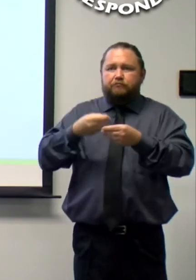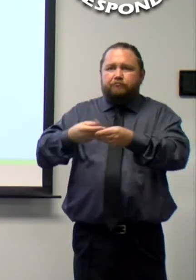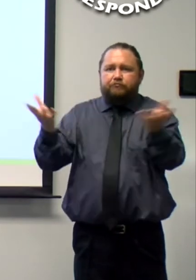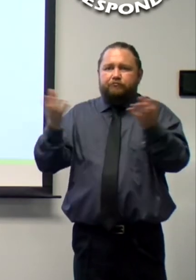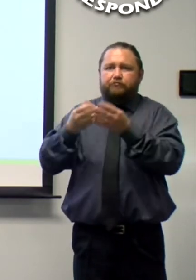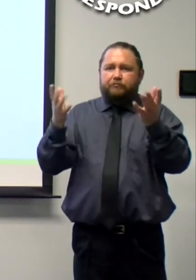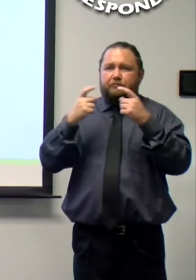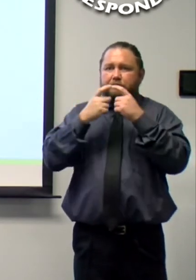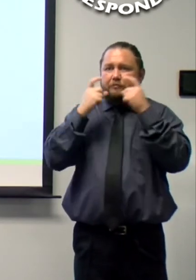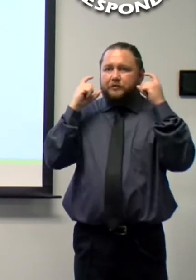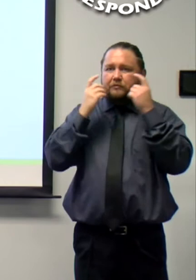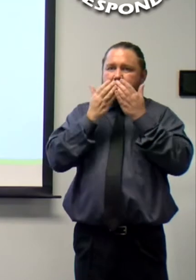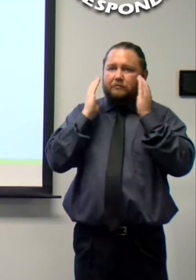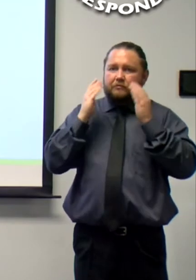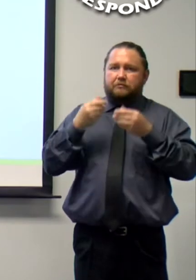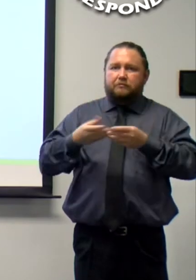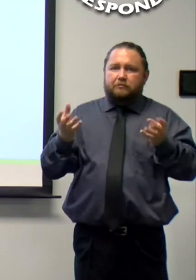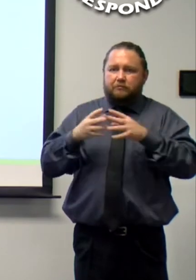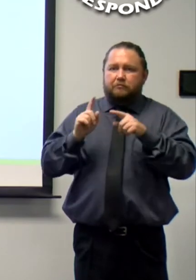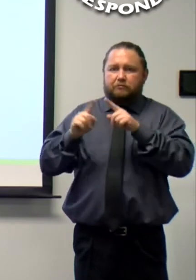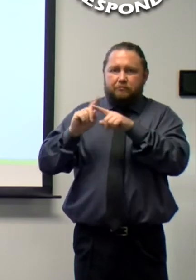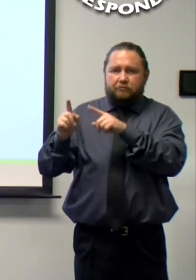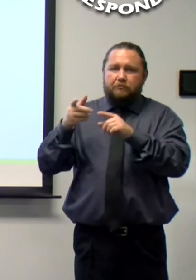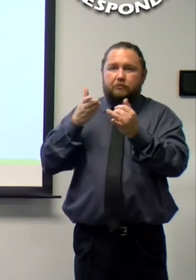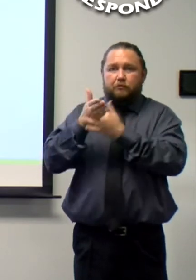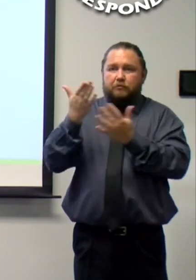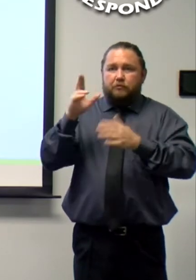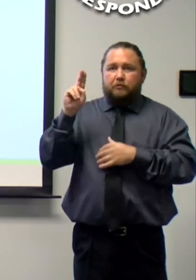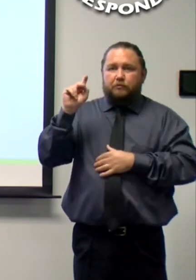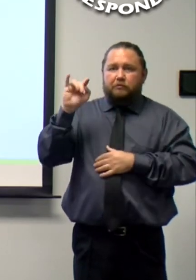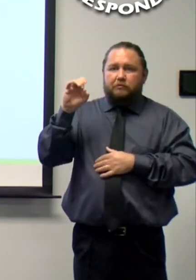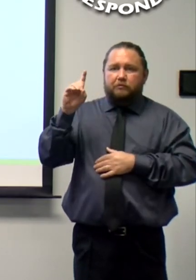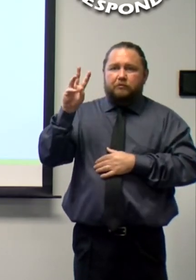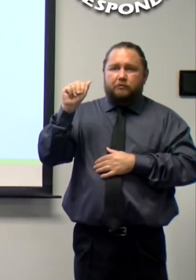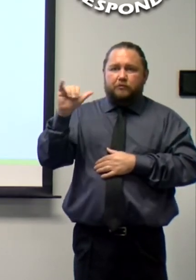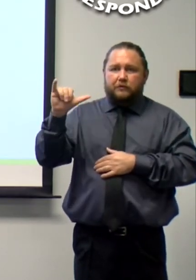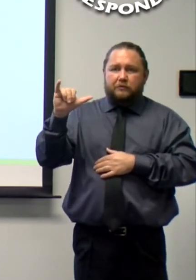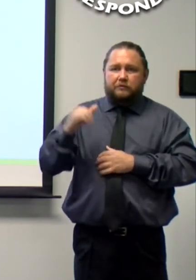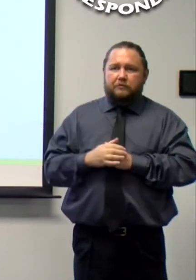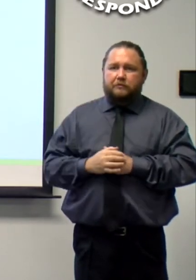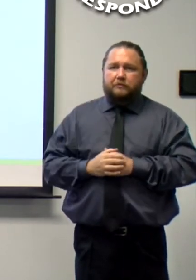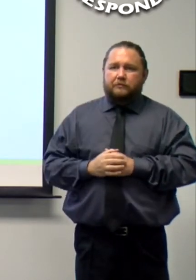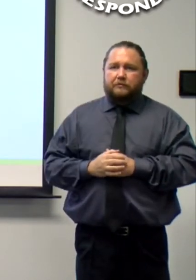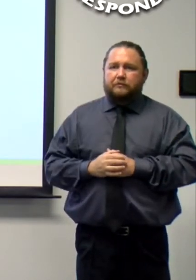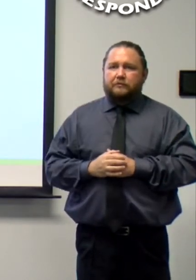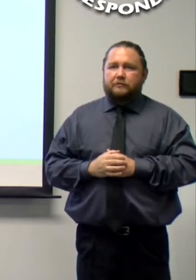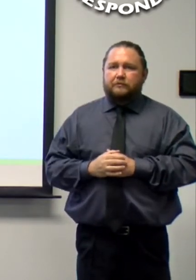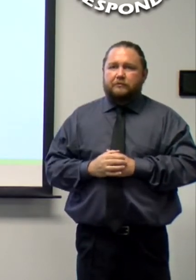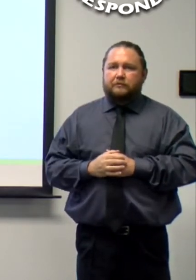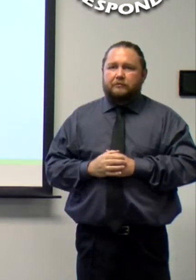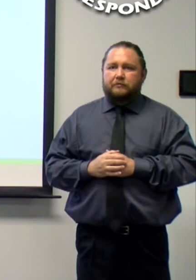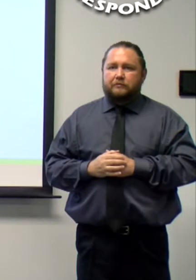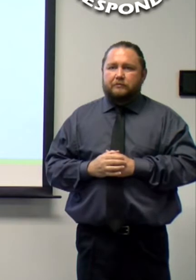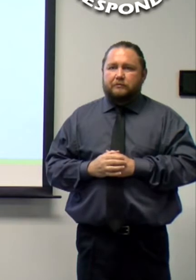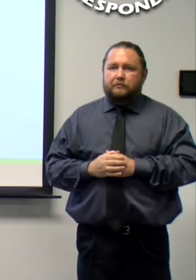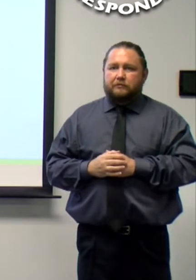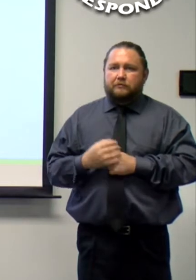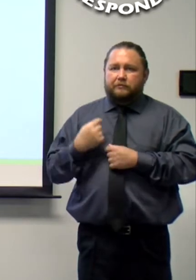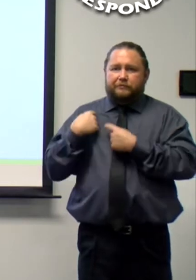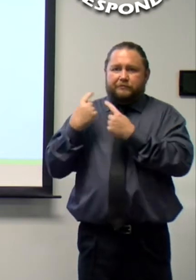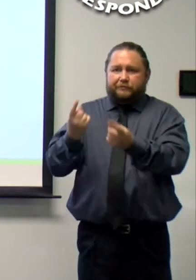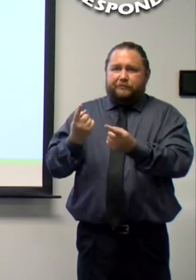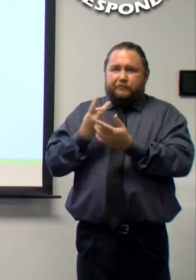that for a period of 2 weeks every day. Also, tens of thousands of meals have been